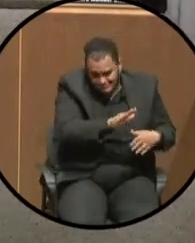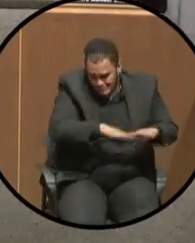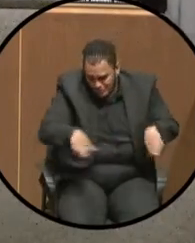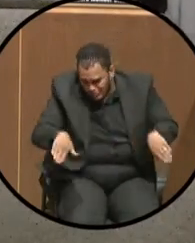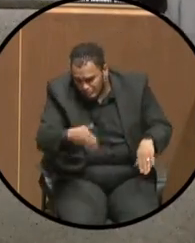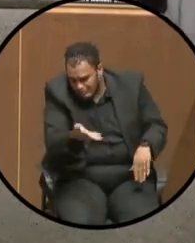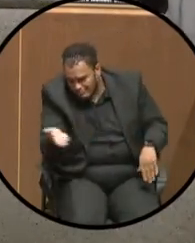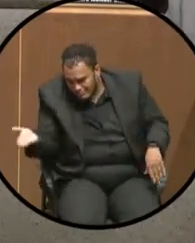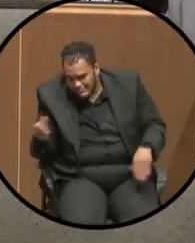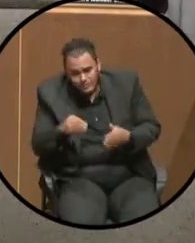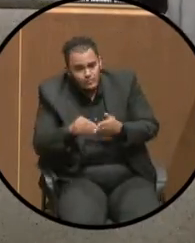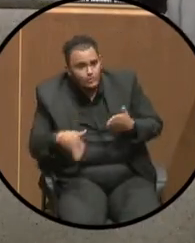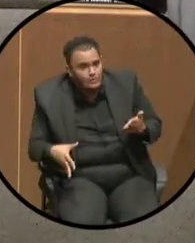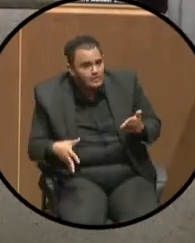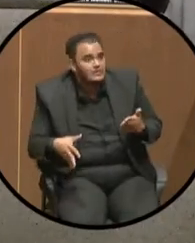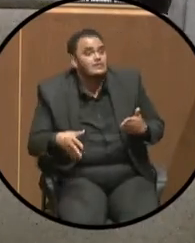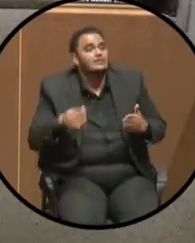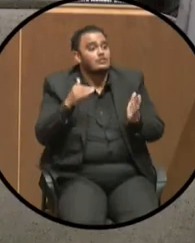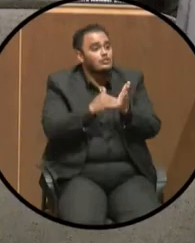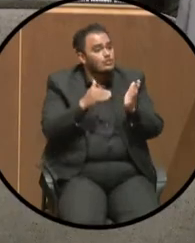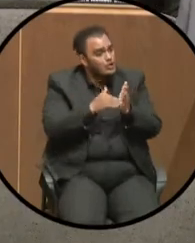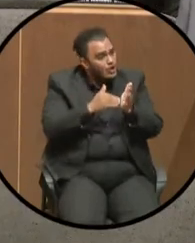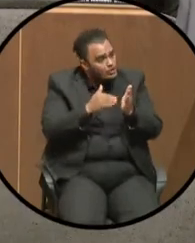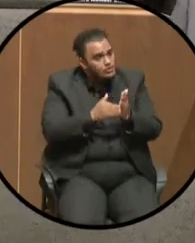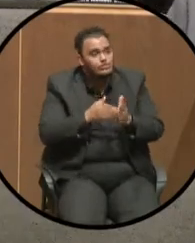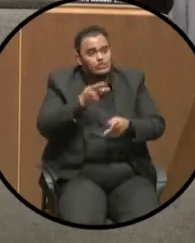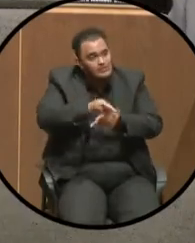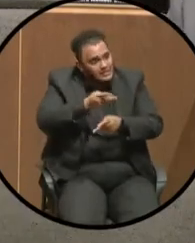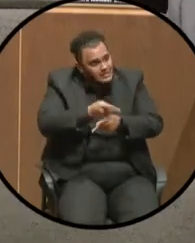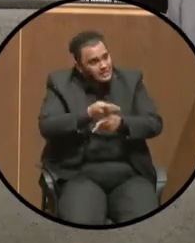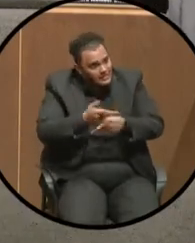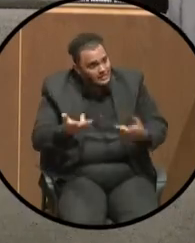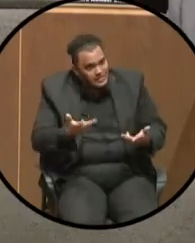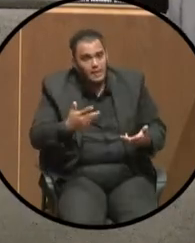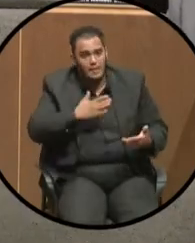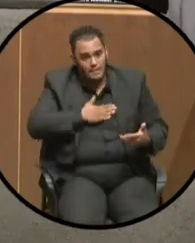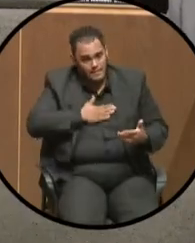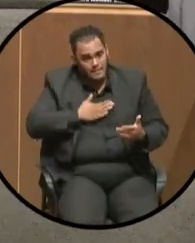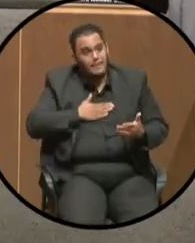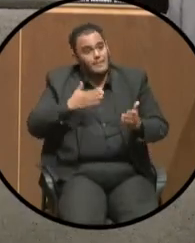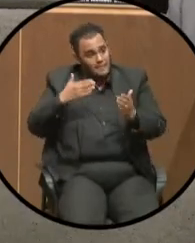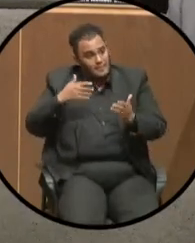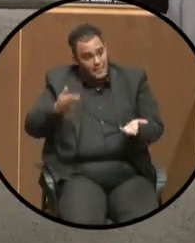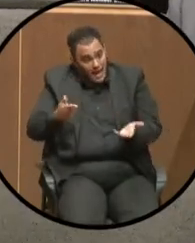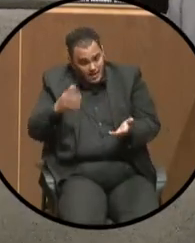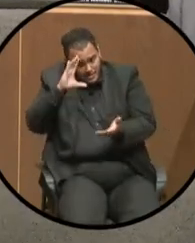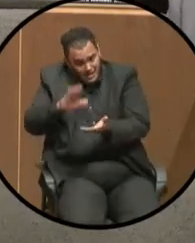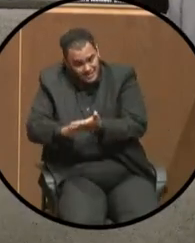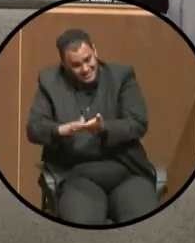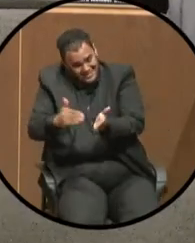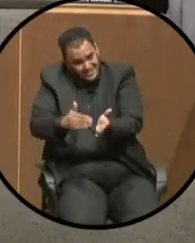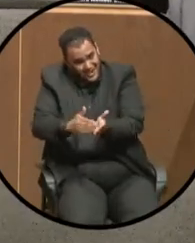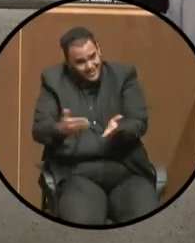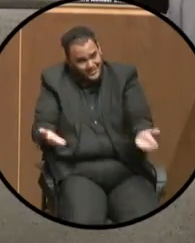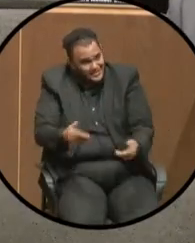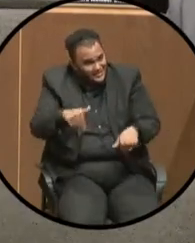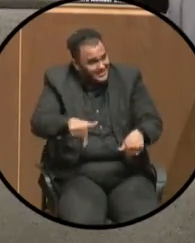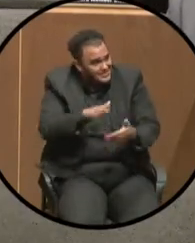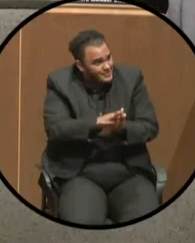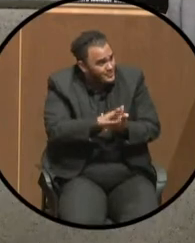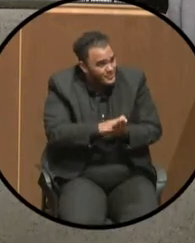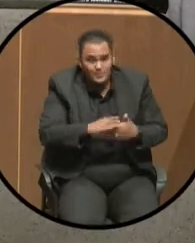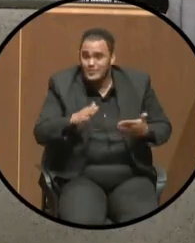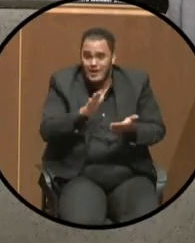virus and are doing so in our local hospitals. I know because my husband is one of them. We know that the hospitals are nowhere near